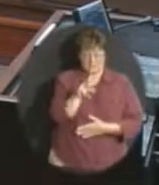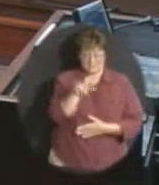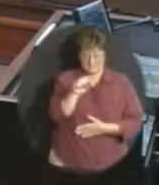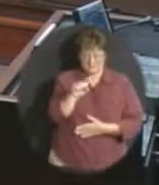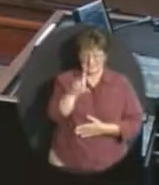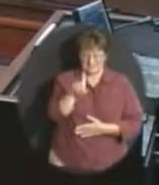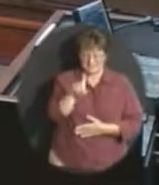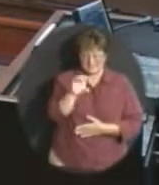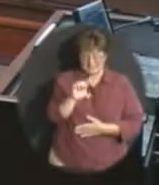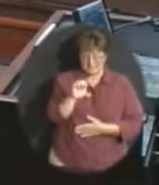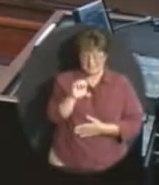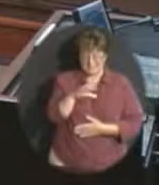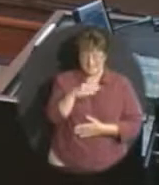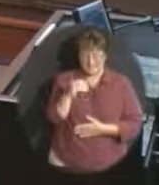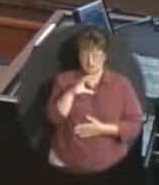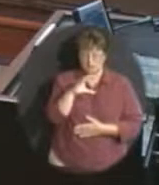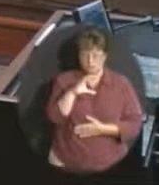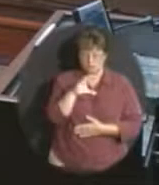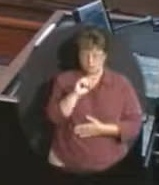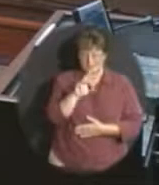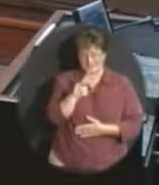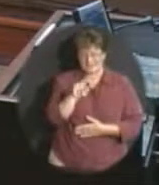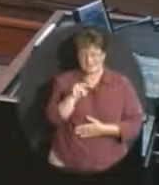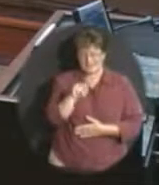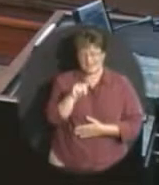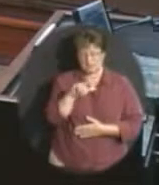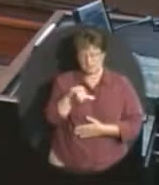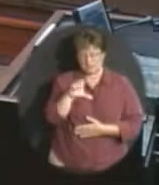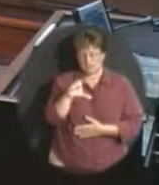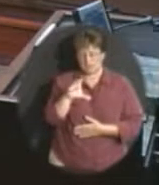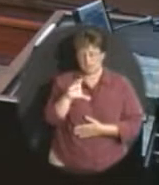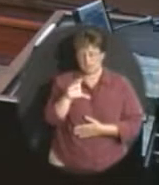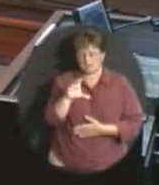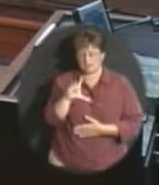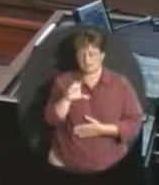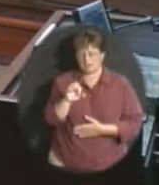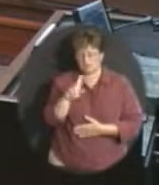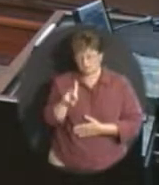Education and the county clerk for certification. Second.